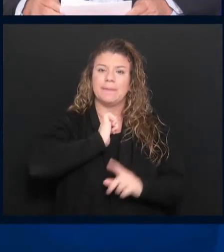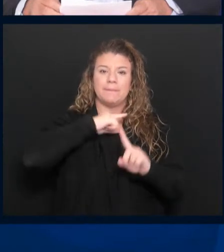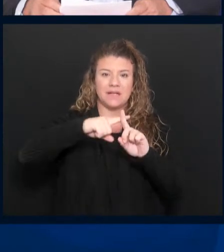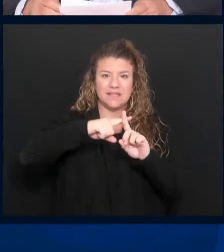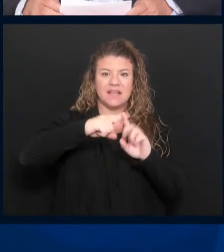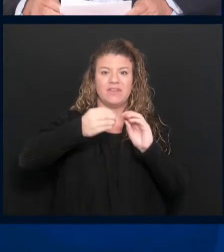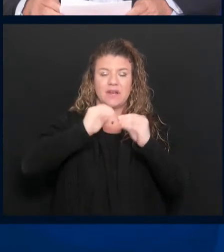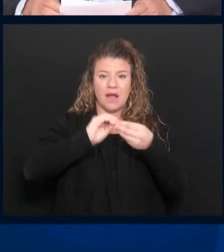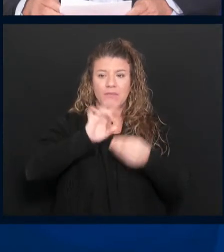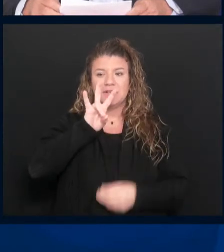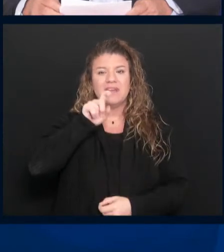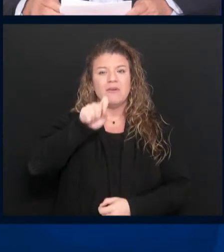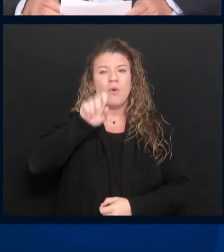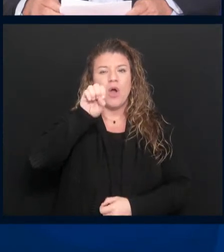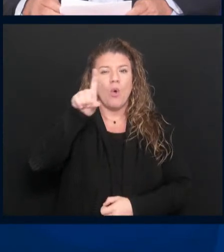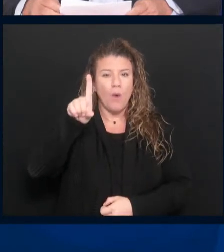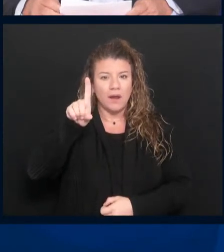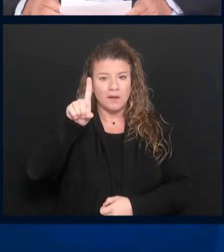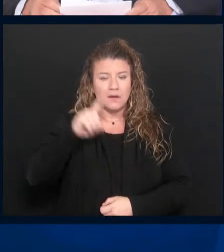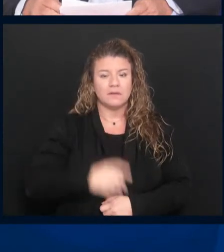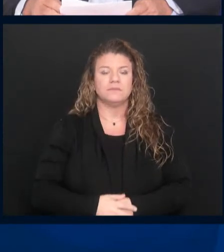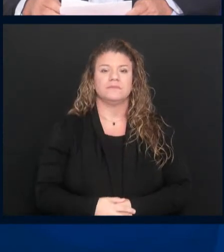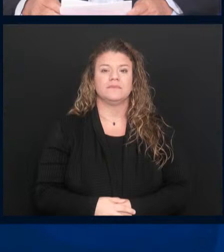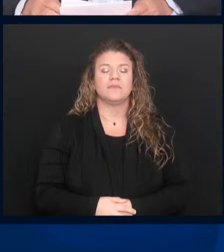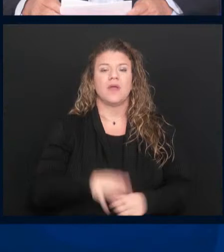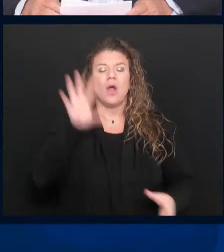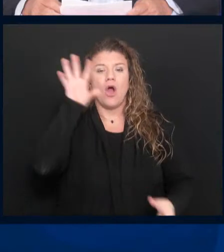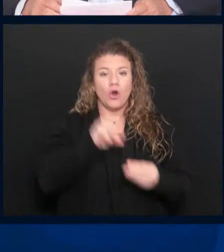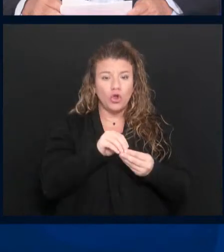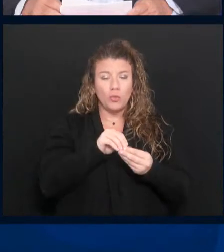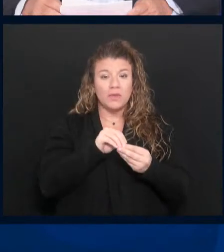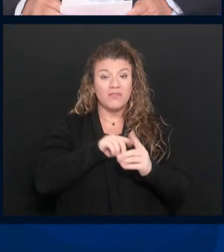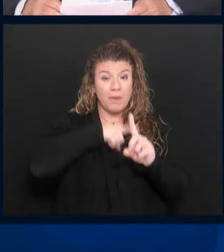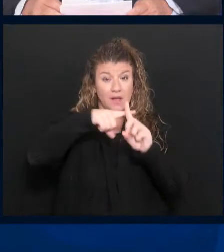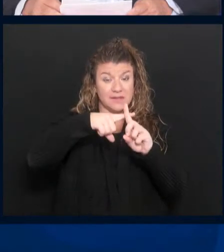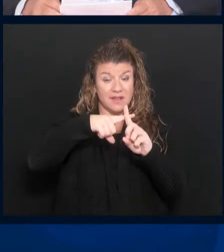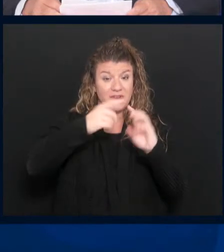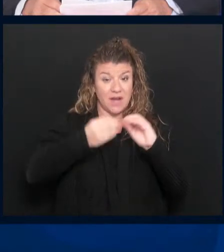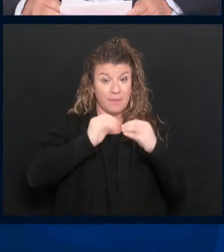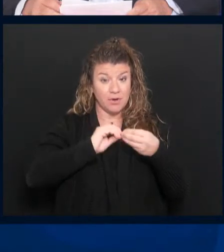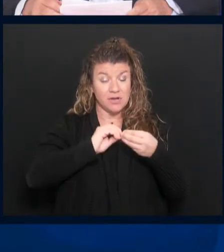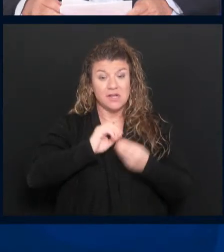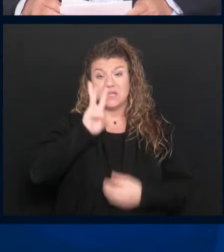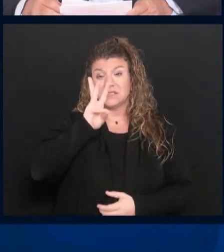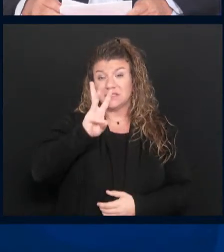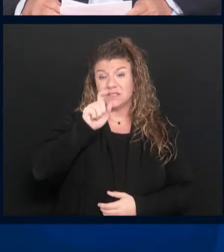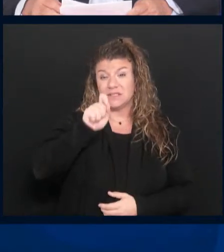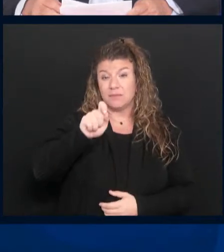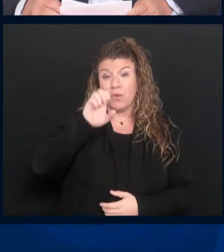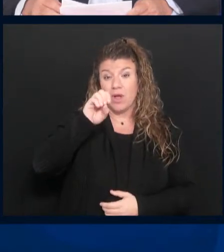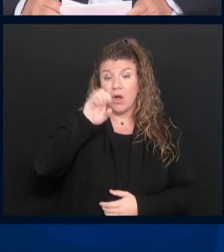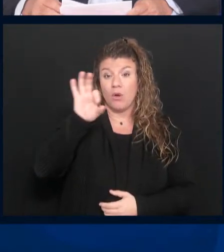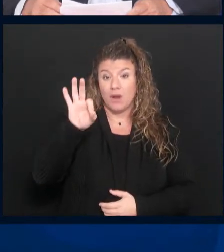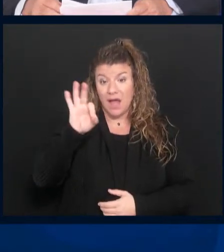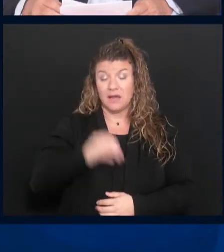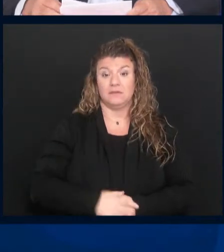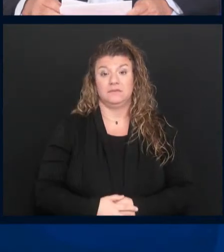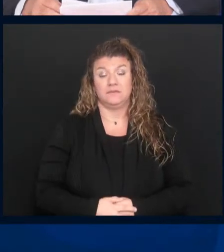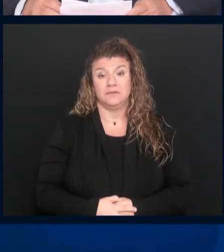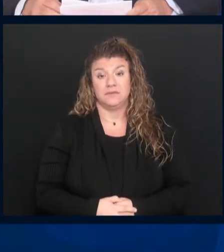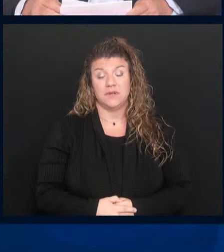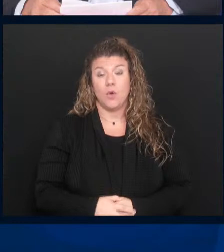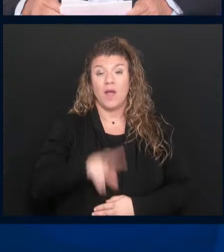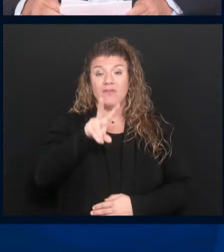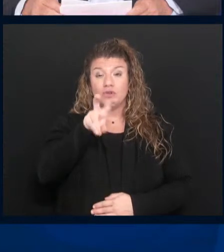at 7.01. Our cumulative positivity rate is at 6.09. We